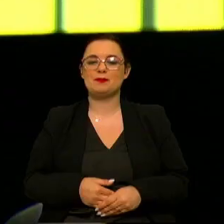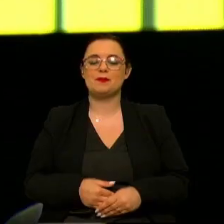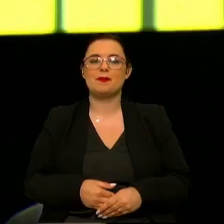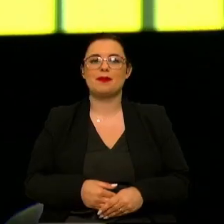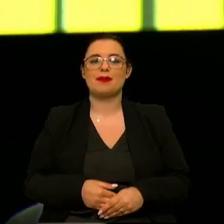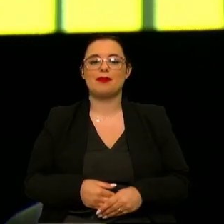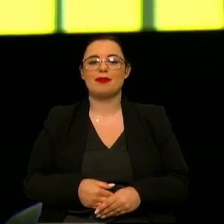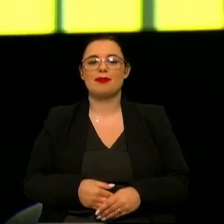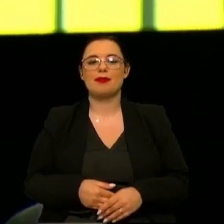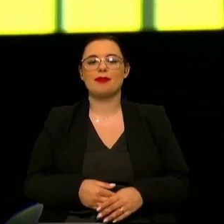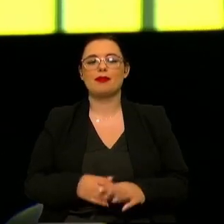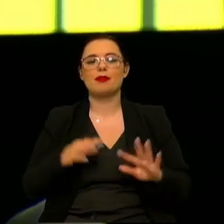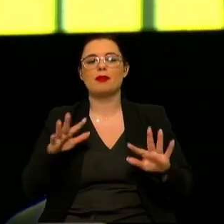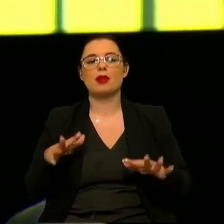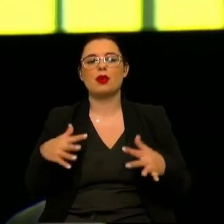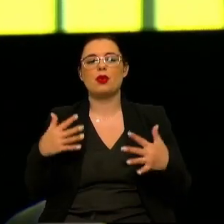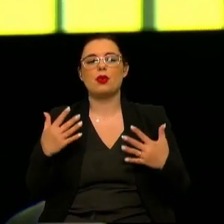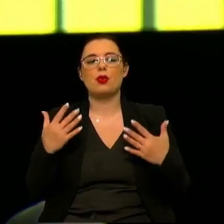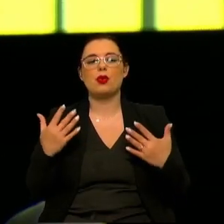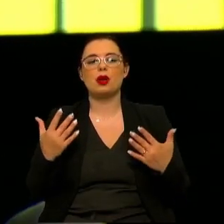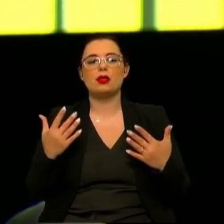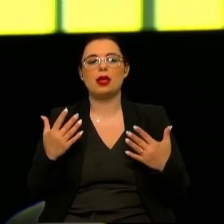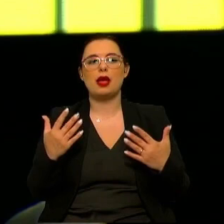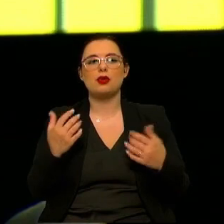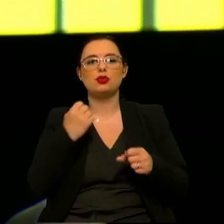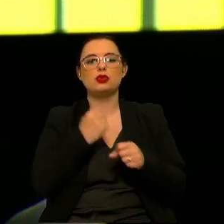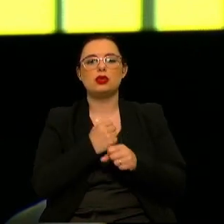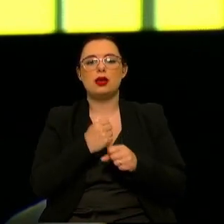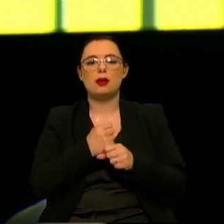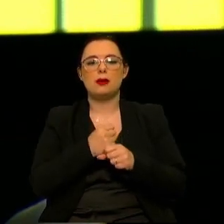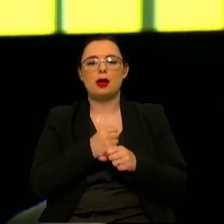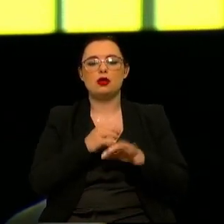undeniably. What is